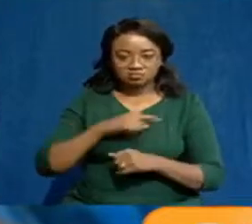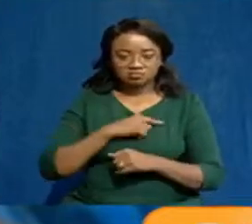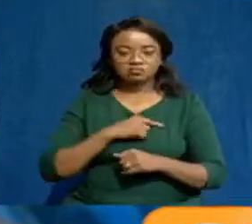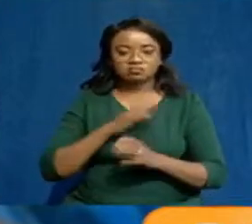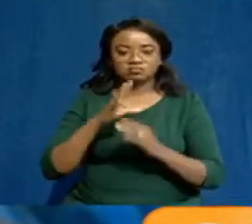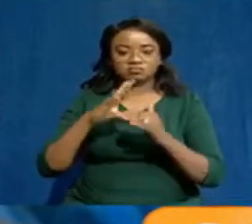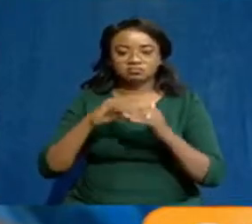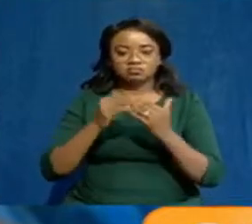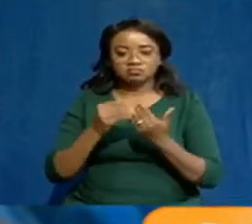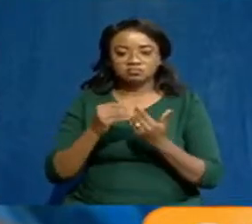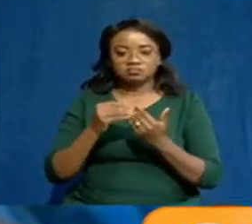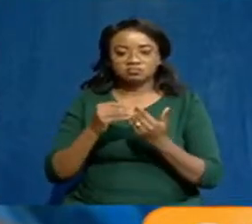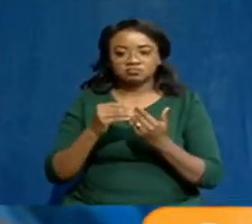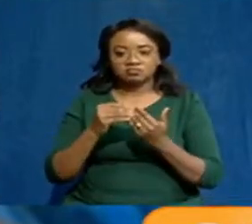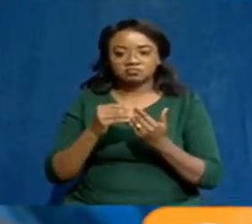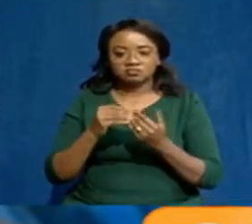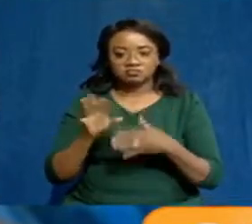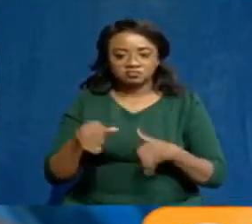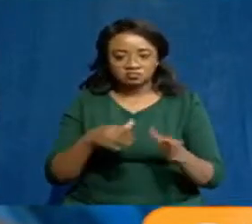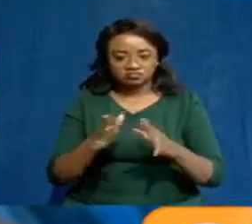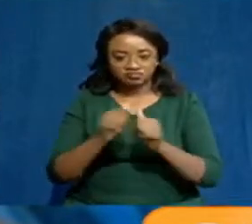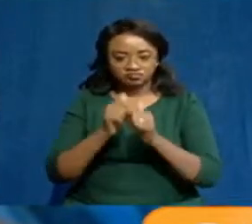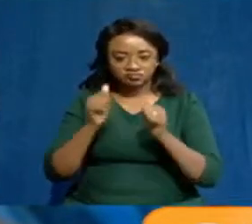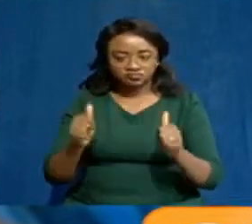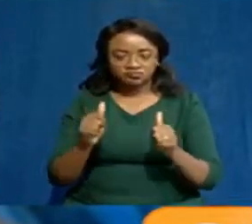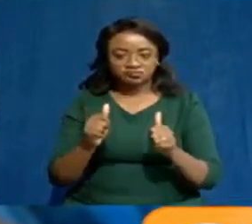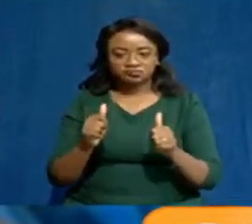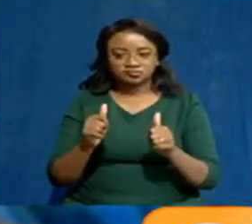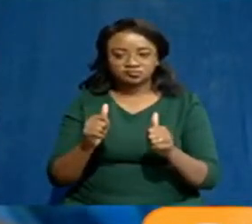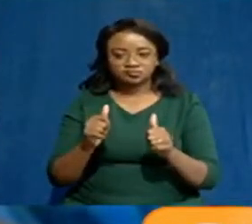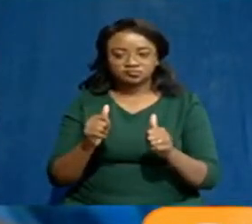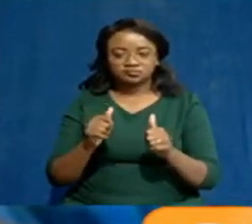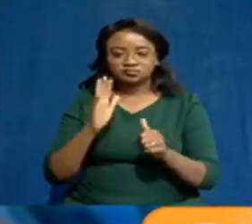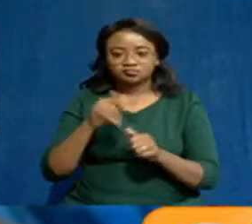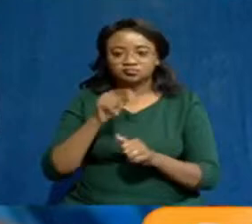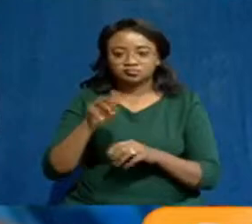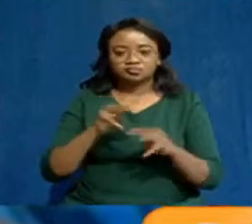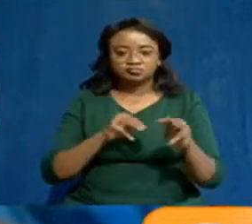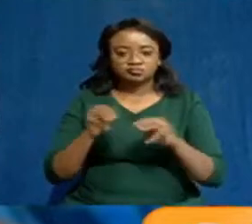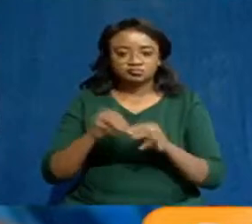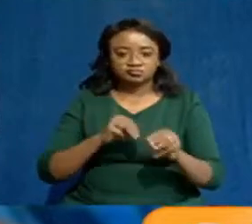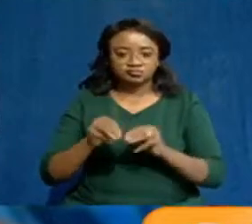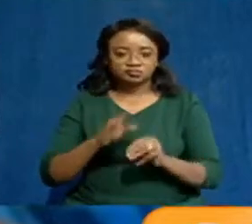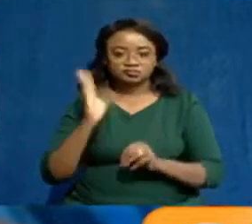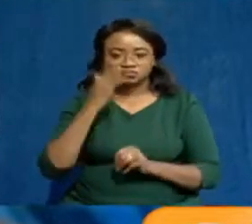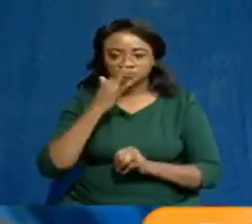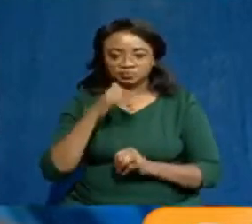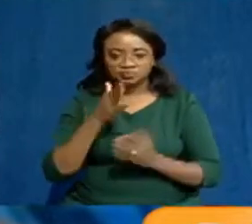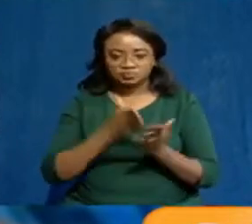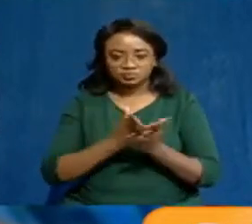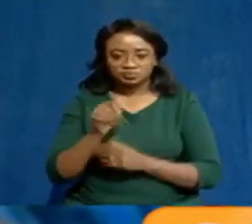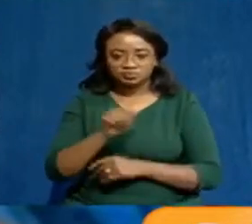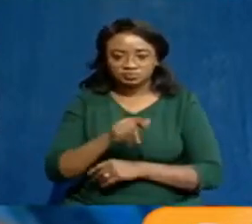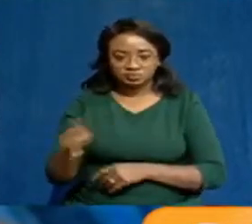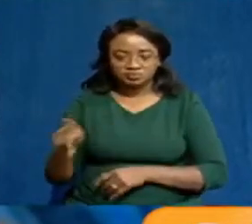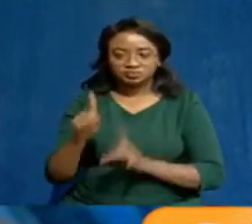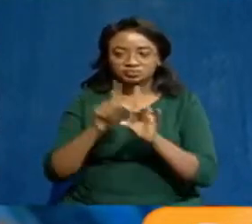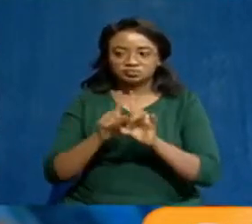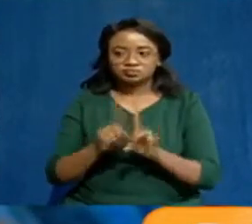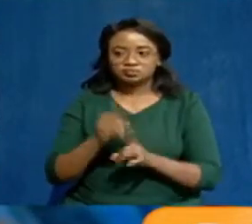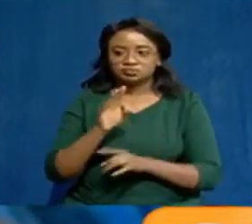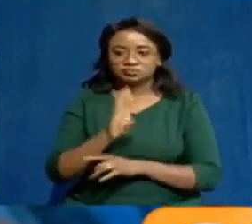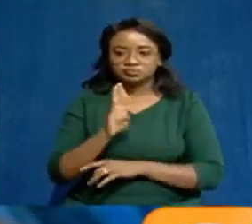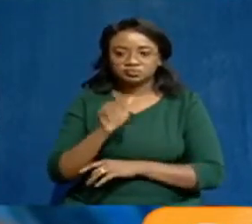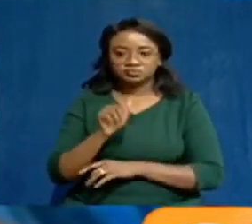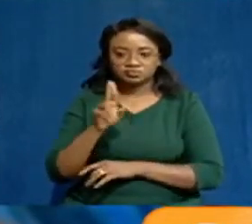create income-generating opportunities from the segregated waste via the app. Yeah. That's one. And for Baustaka, from